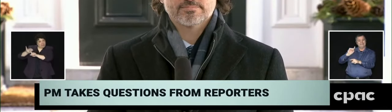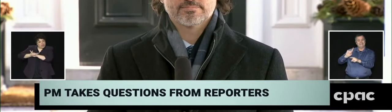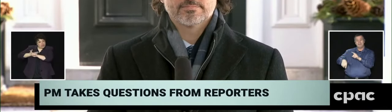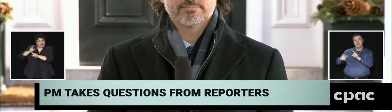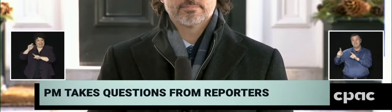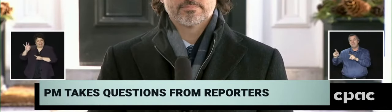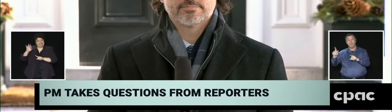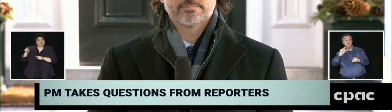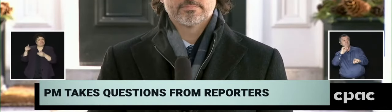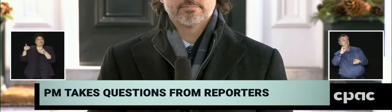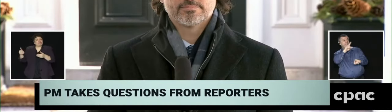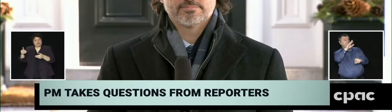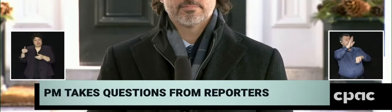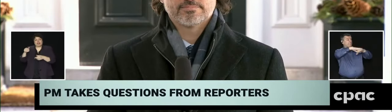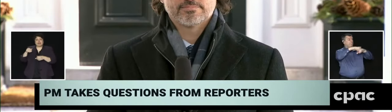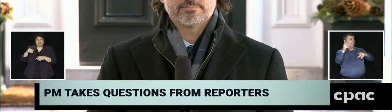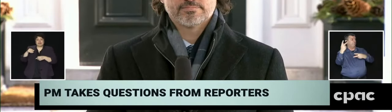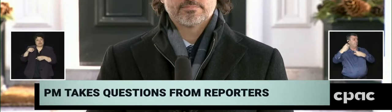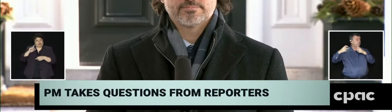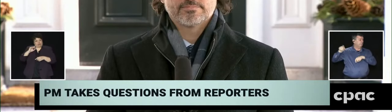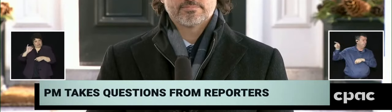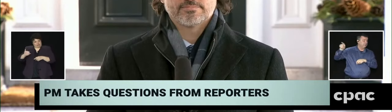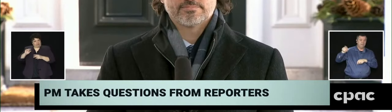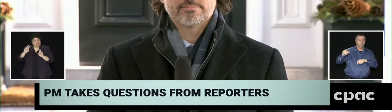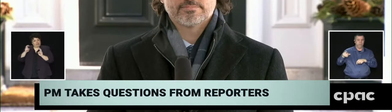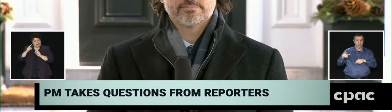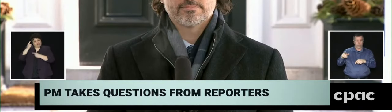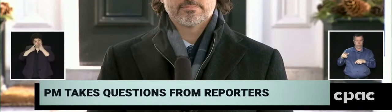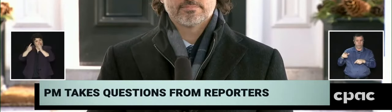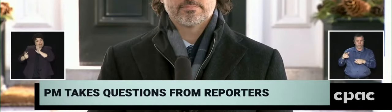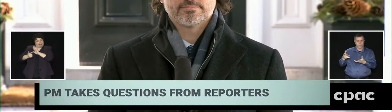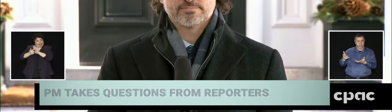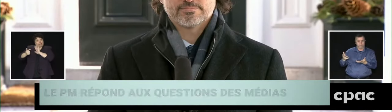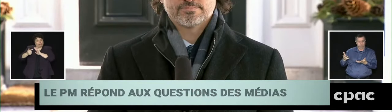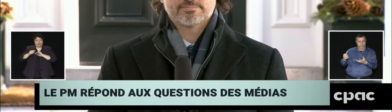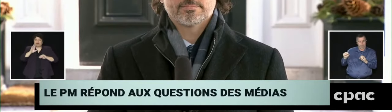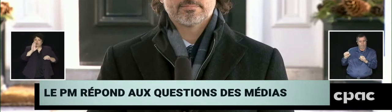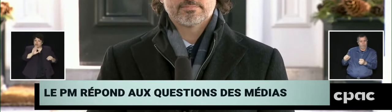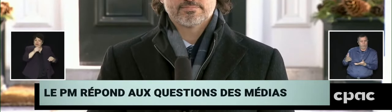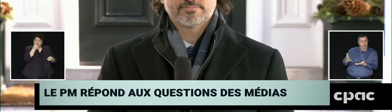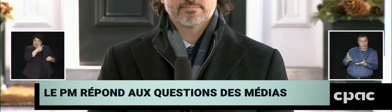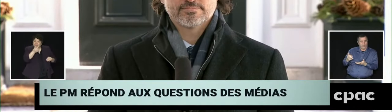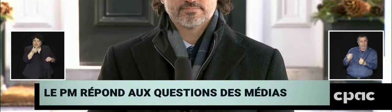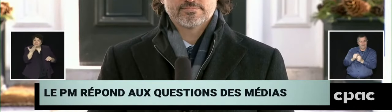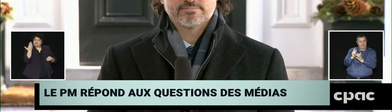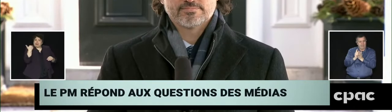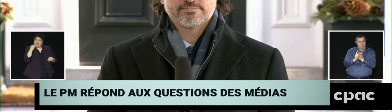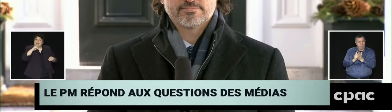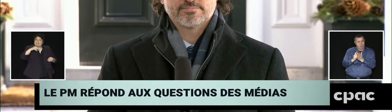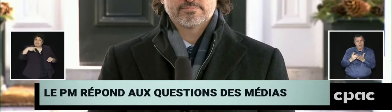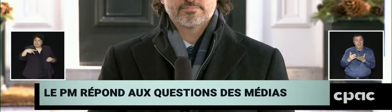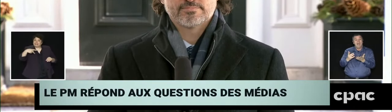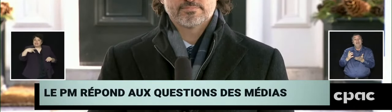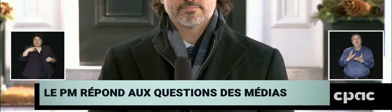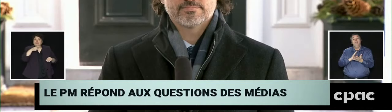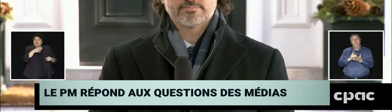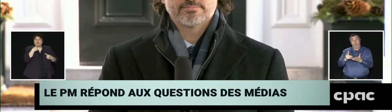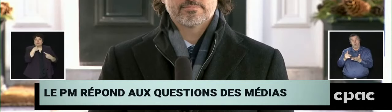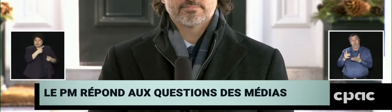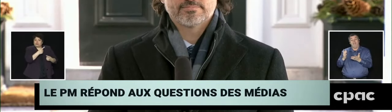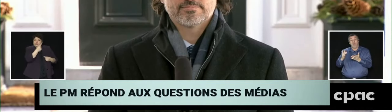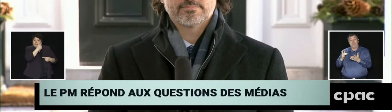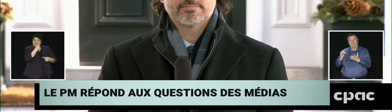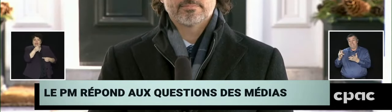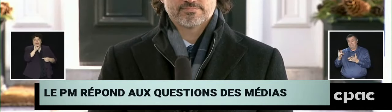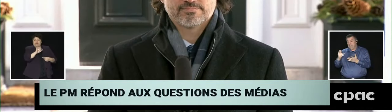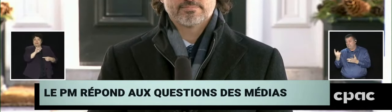that, and that that is legal. 4 years ago, your own government, your own MPs rather, told your government that the law